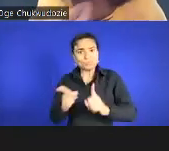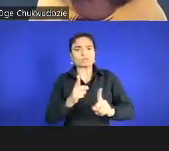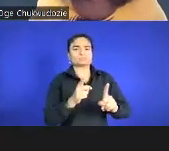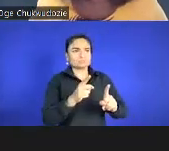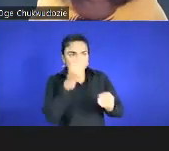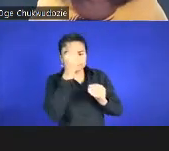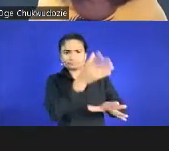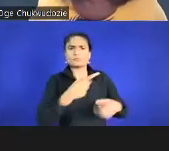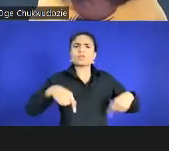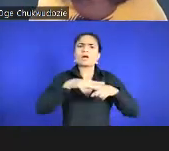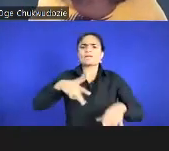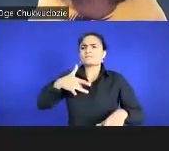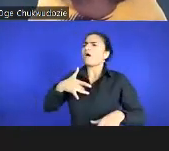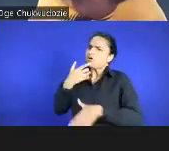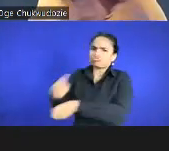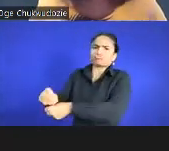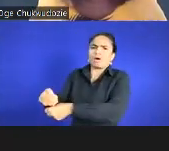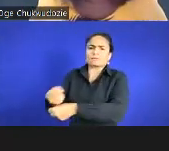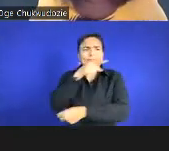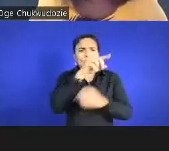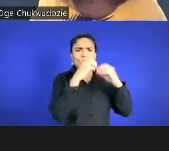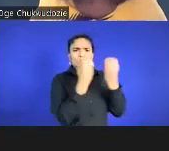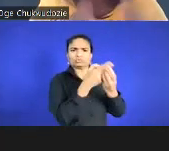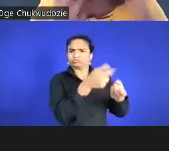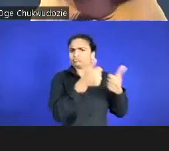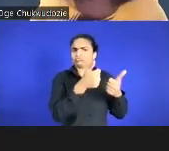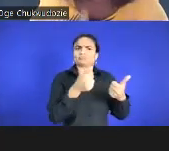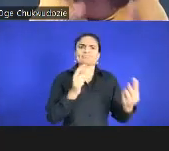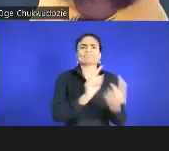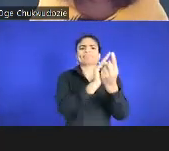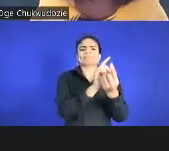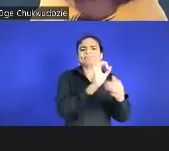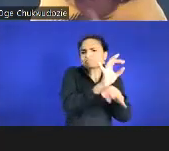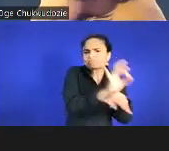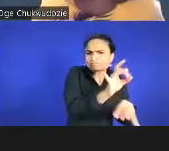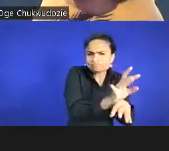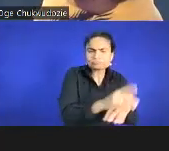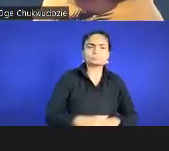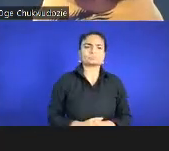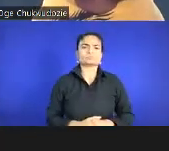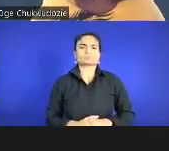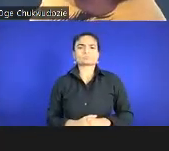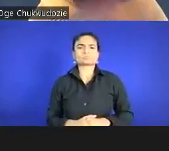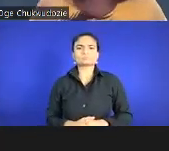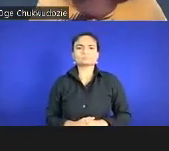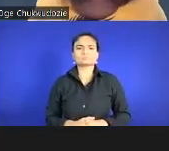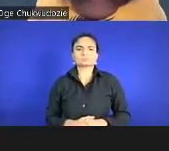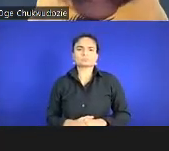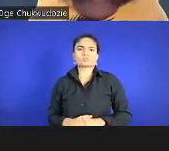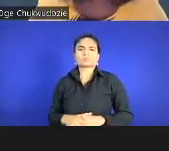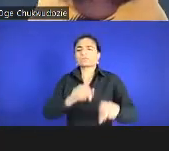of the affected community and how they would like to report. So this is actually major again. Sometimes we just set